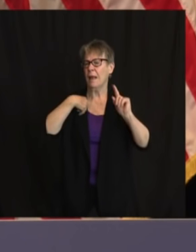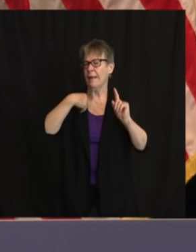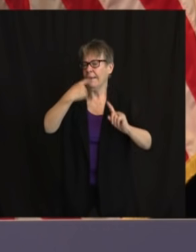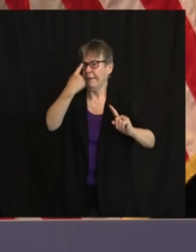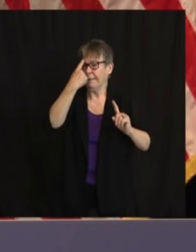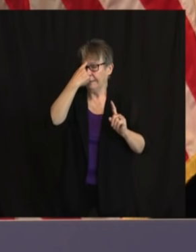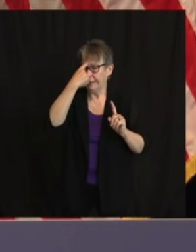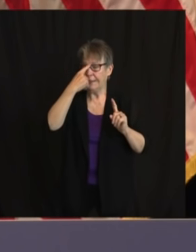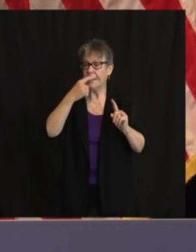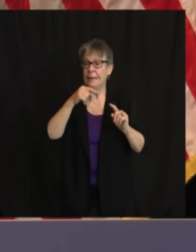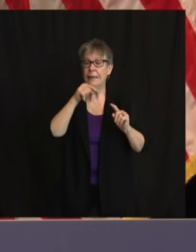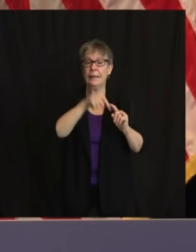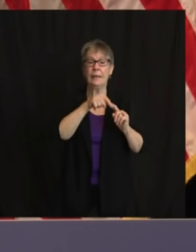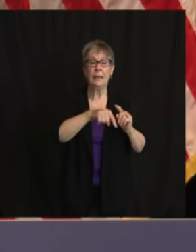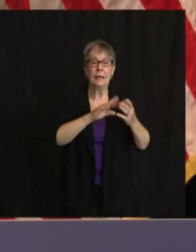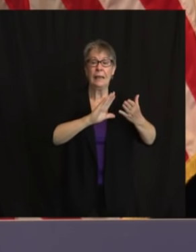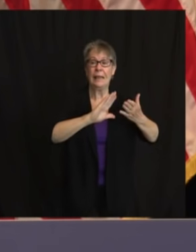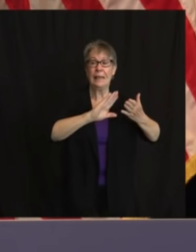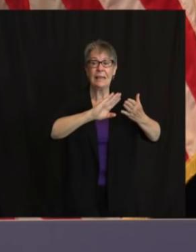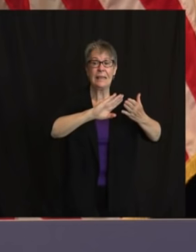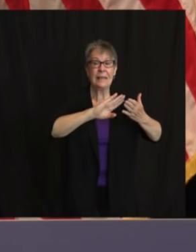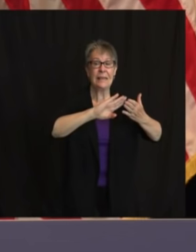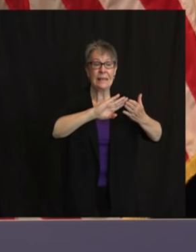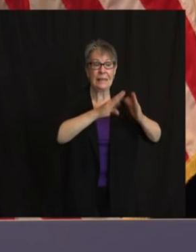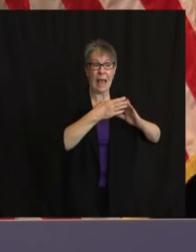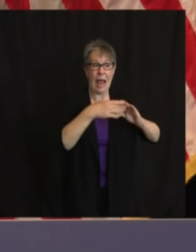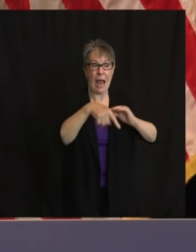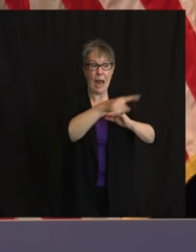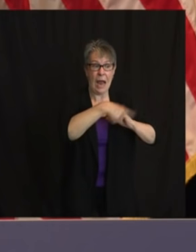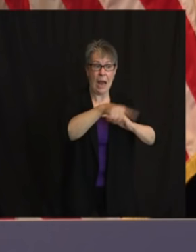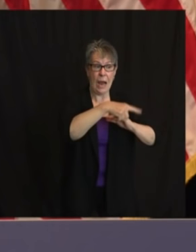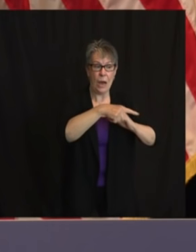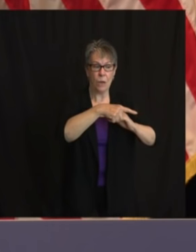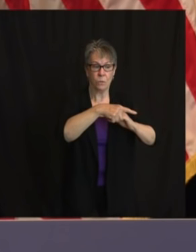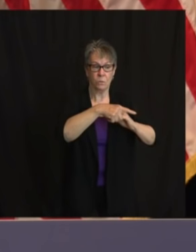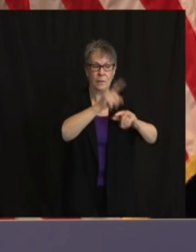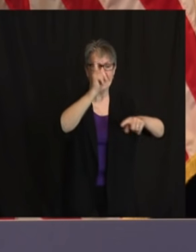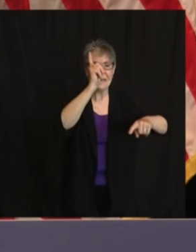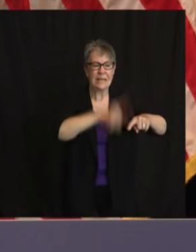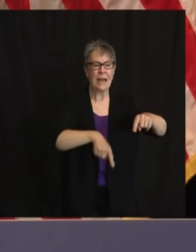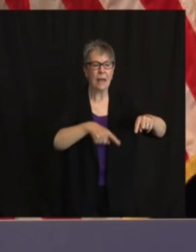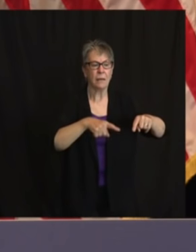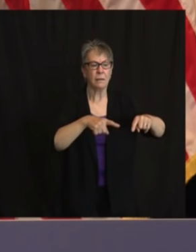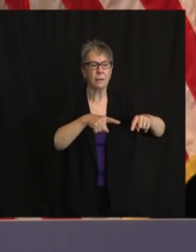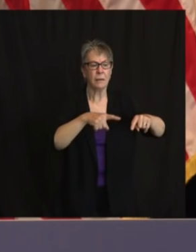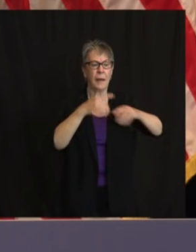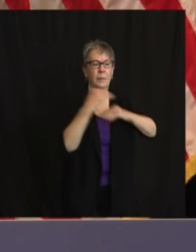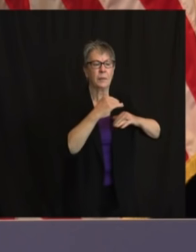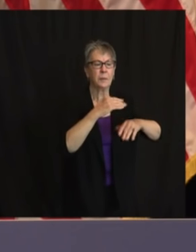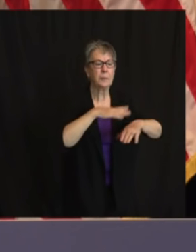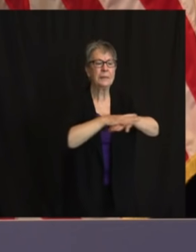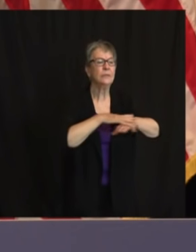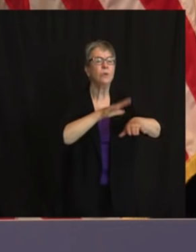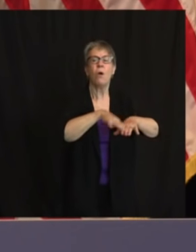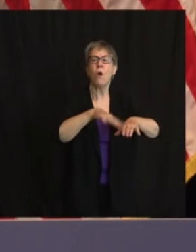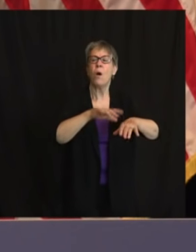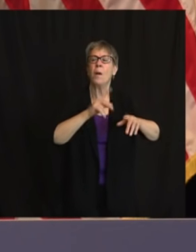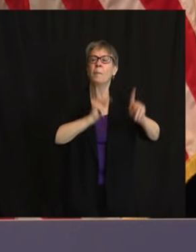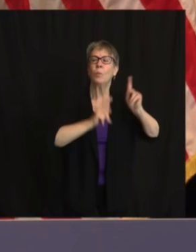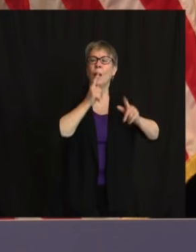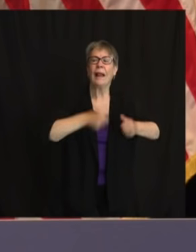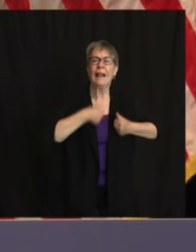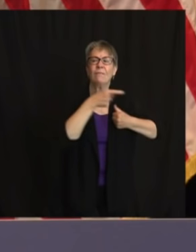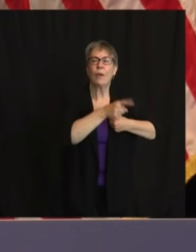correct, Matt? Yeah, that is. He's giving me the nod. But as a general matter, notwithstanding a beach decision may be a local